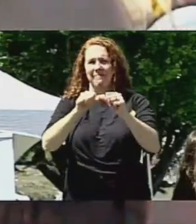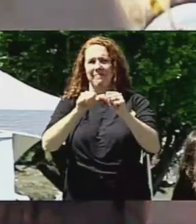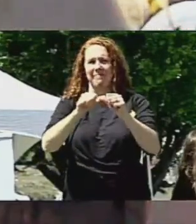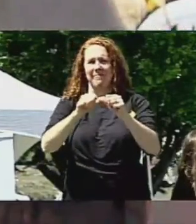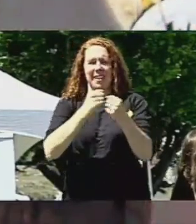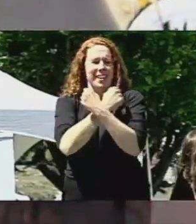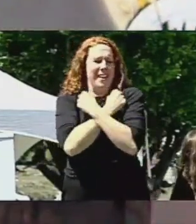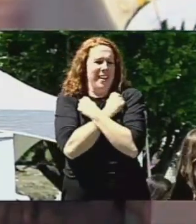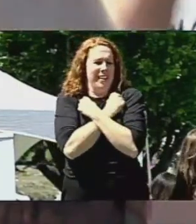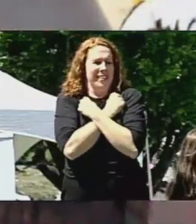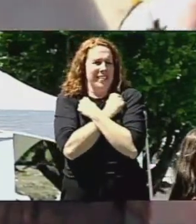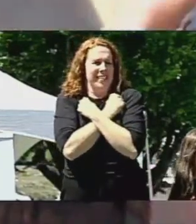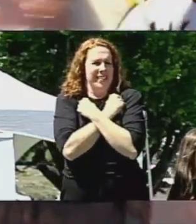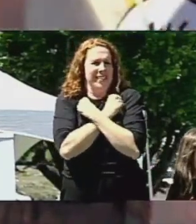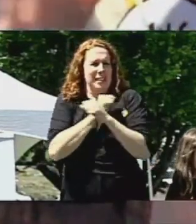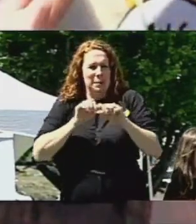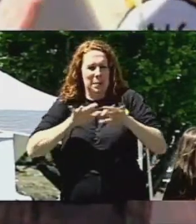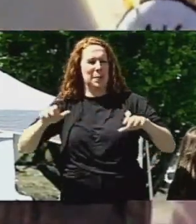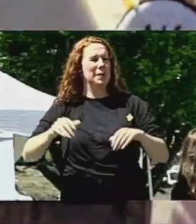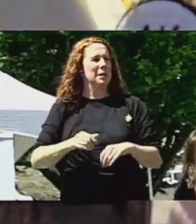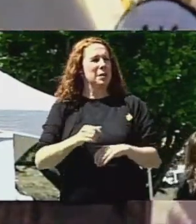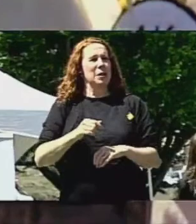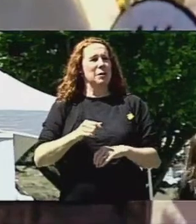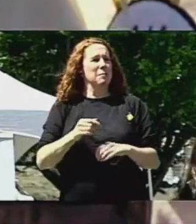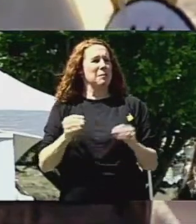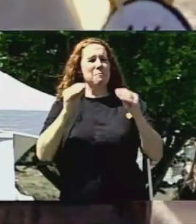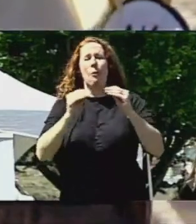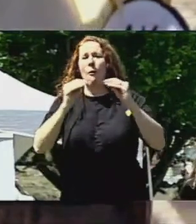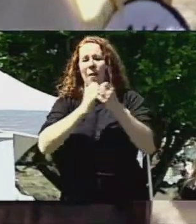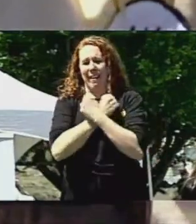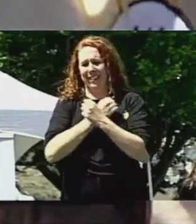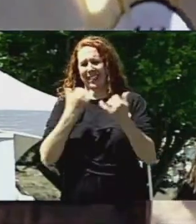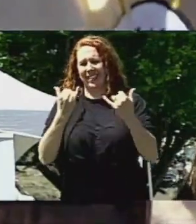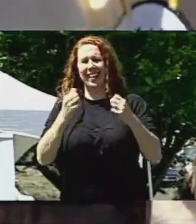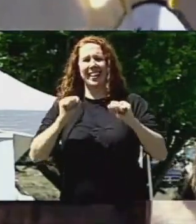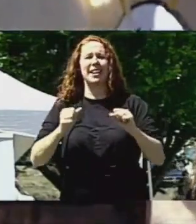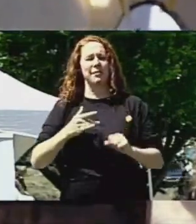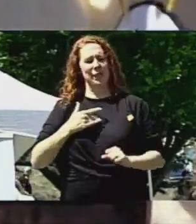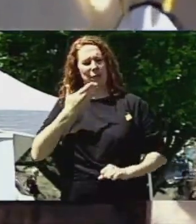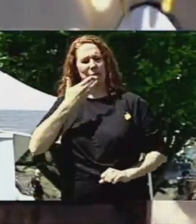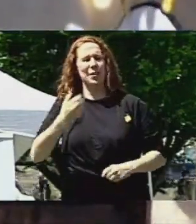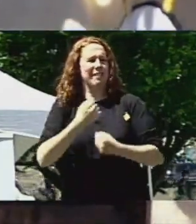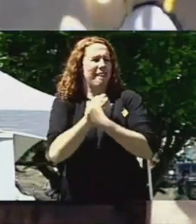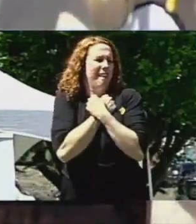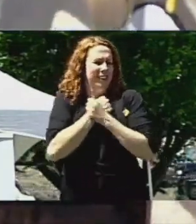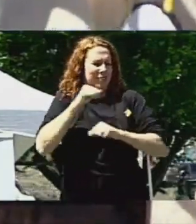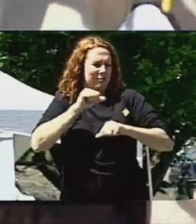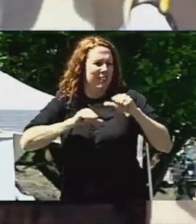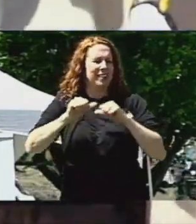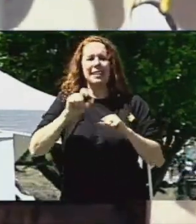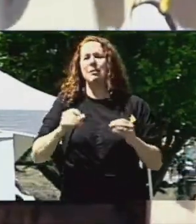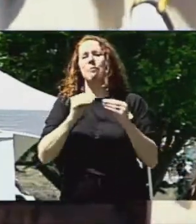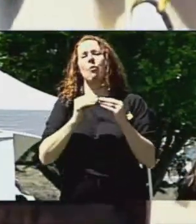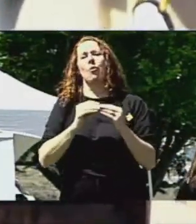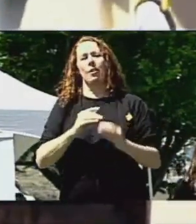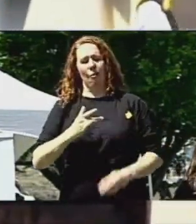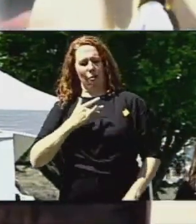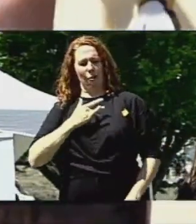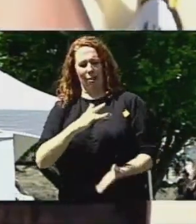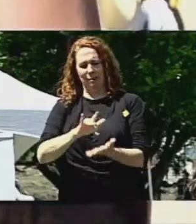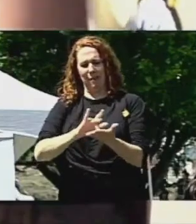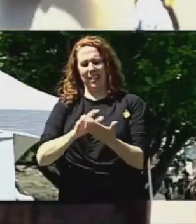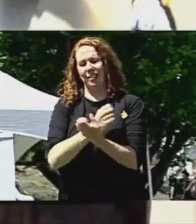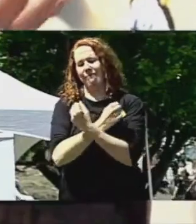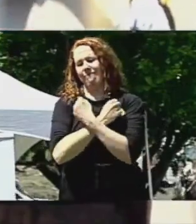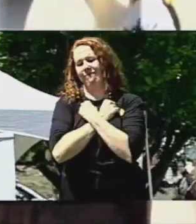those hugs. Maybe 1, 2, 3, 4, 5. Give a couple more. You know, it feels good. I think we need a little bit of that heart medicine today.